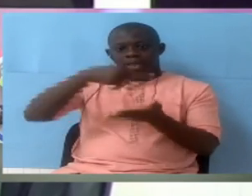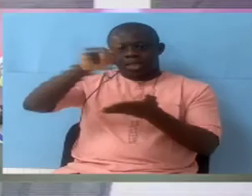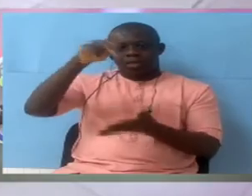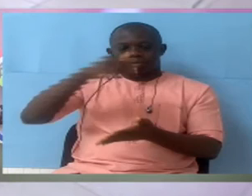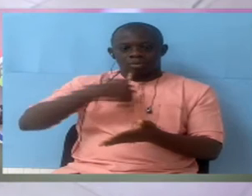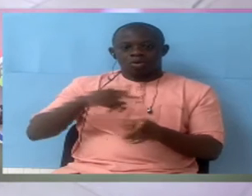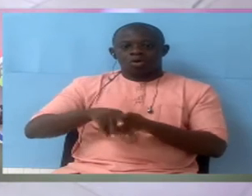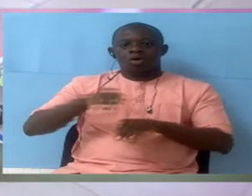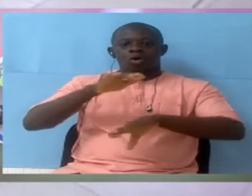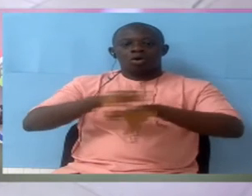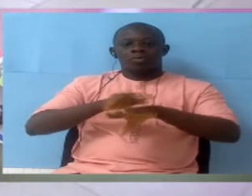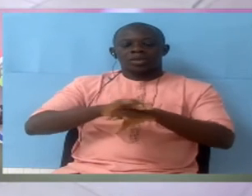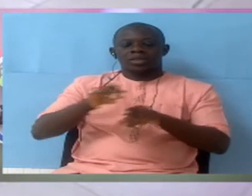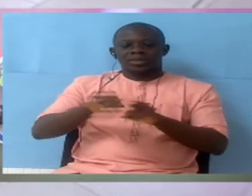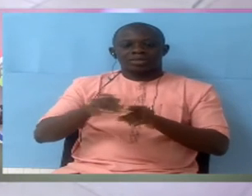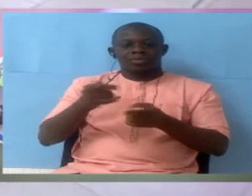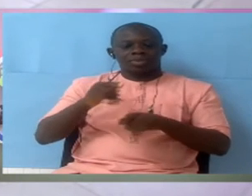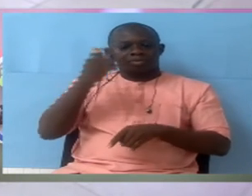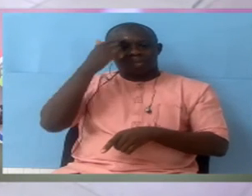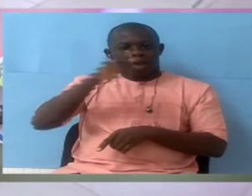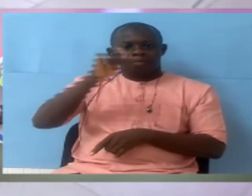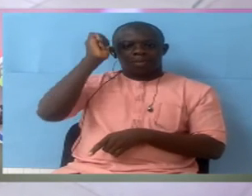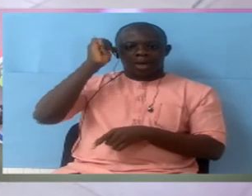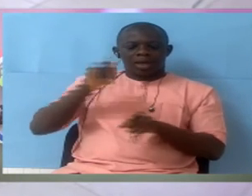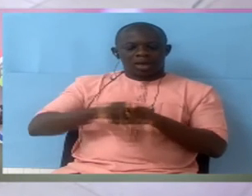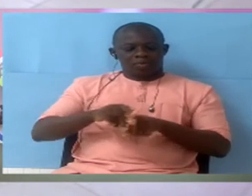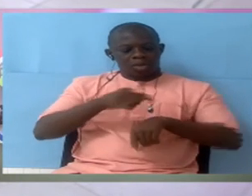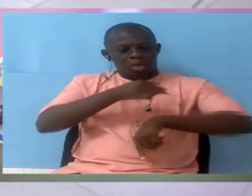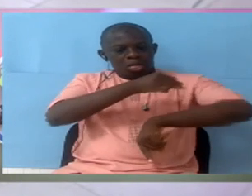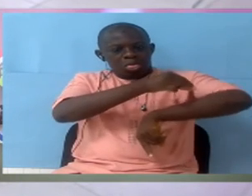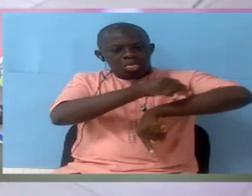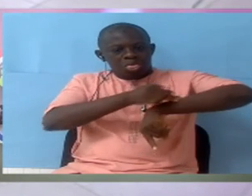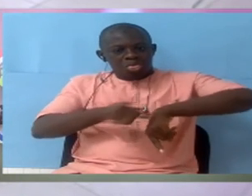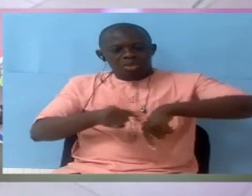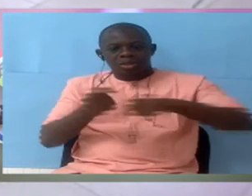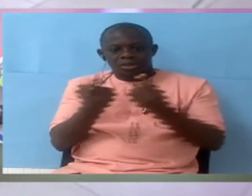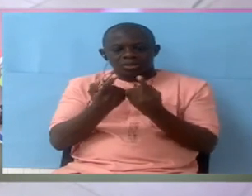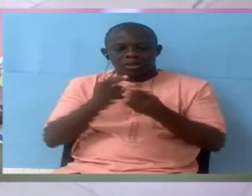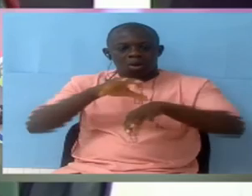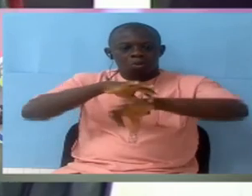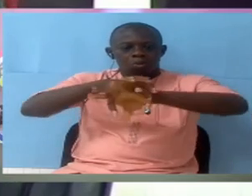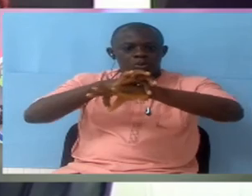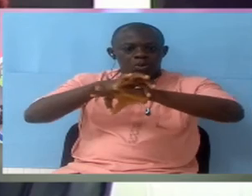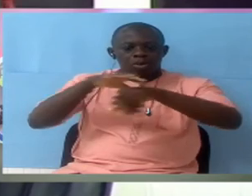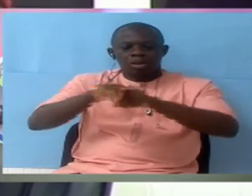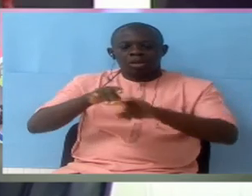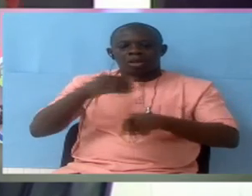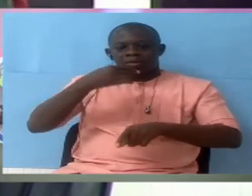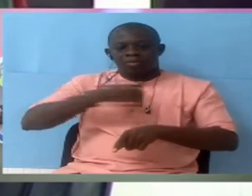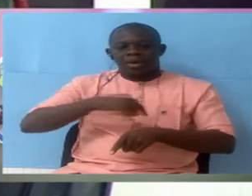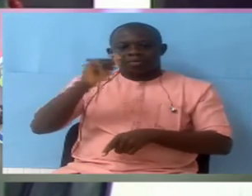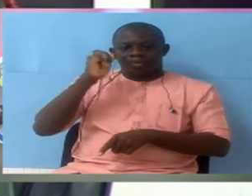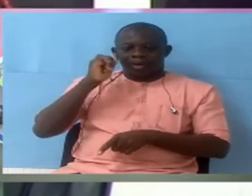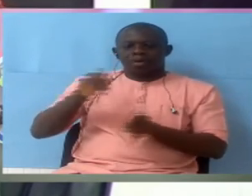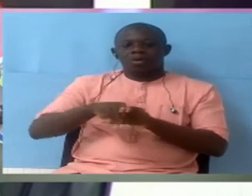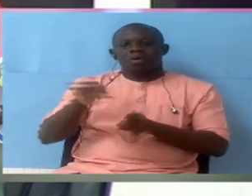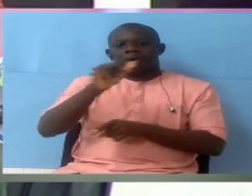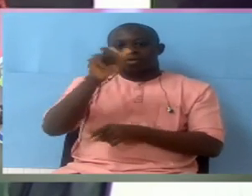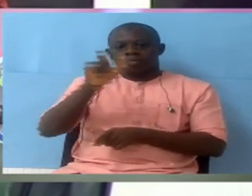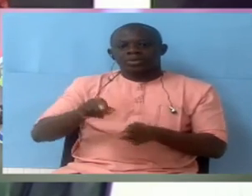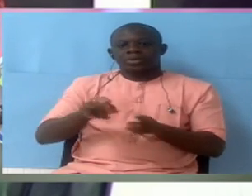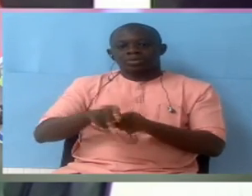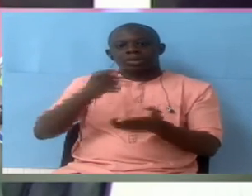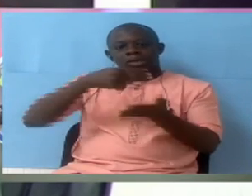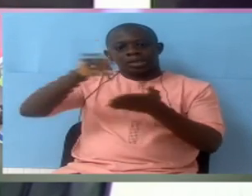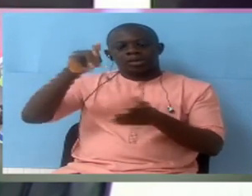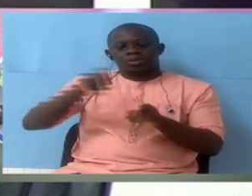on my spinal cord, the waist. Kenn ka ngi doon door suma yahidi gi gannaaw bi ci ndigali. And the other one was hitting me on my shoulders. Kenn ka ngi